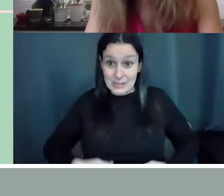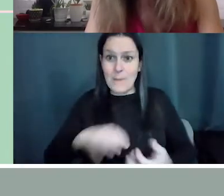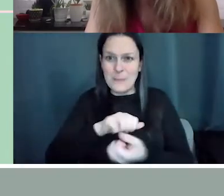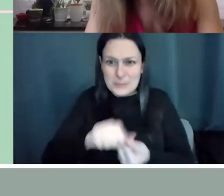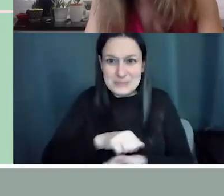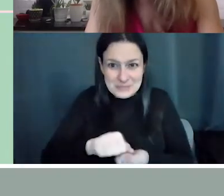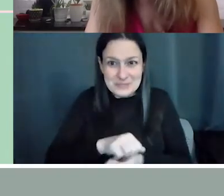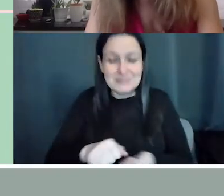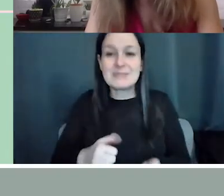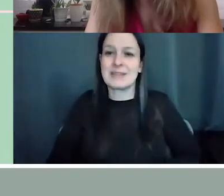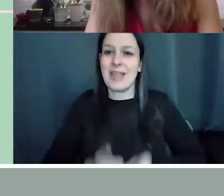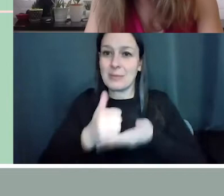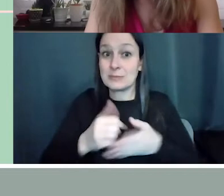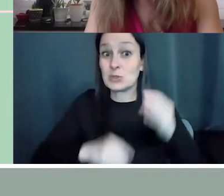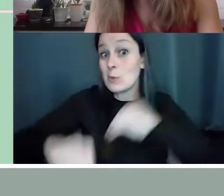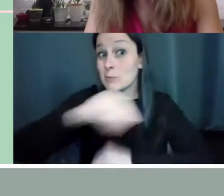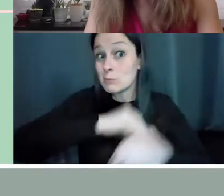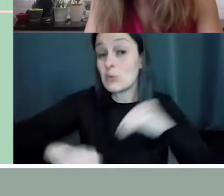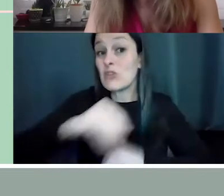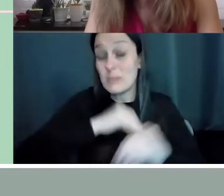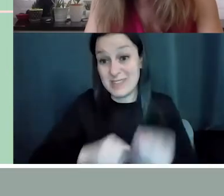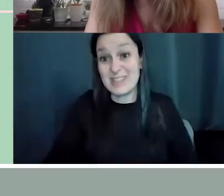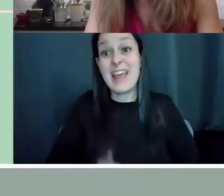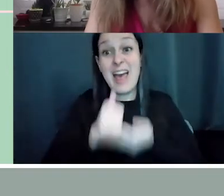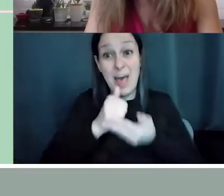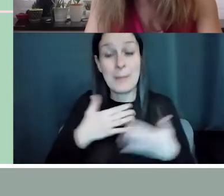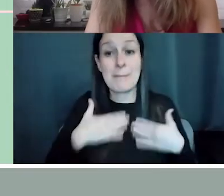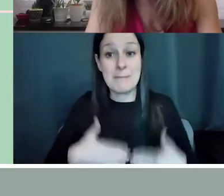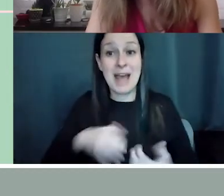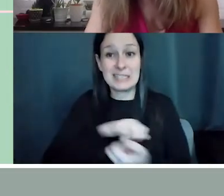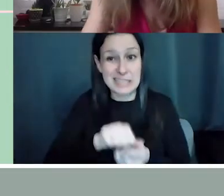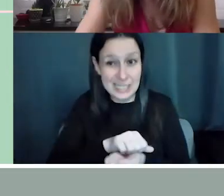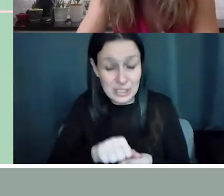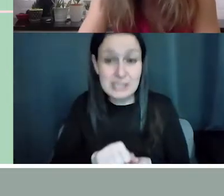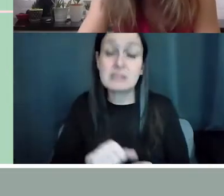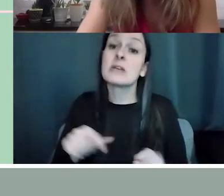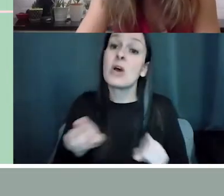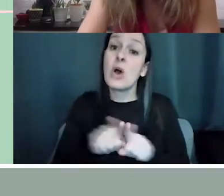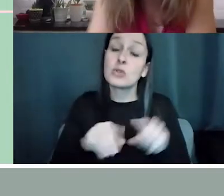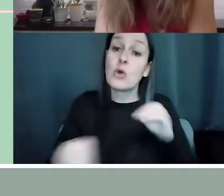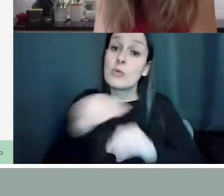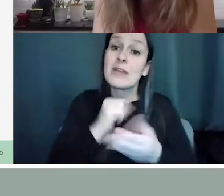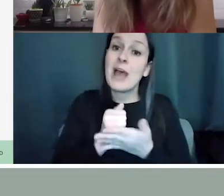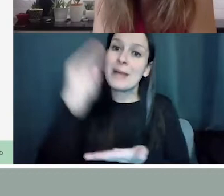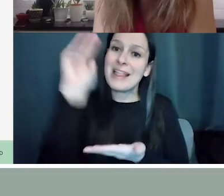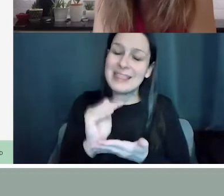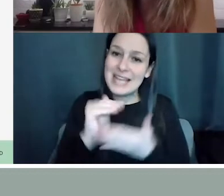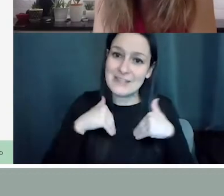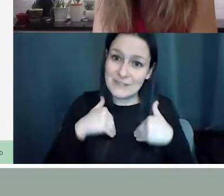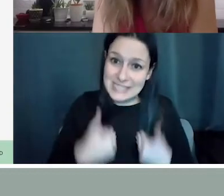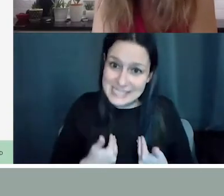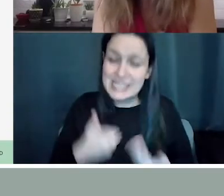So movement is a key way of helping to combat fatigue and sluggish